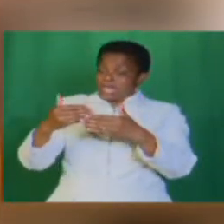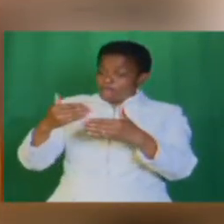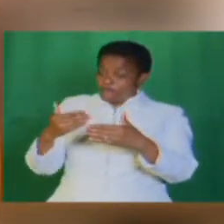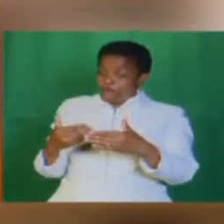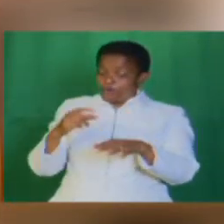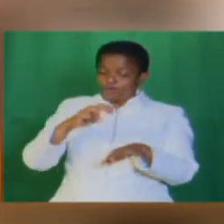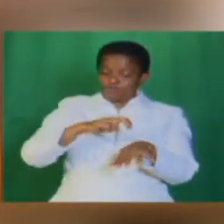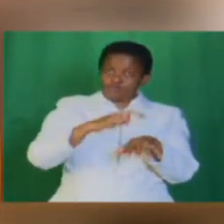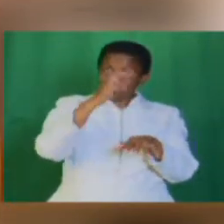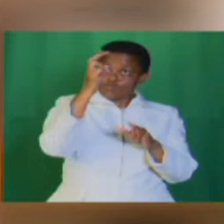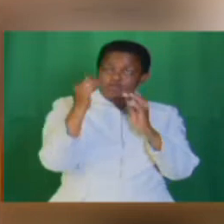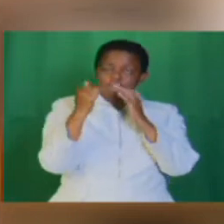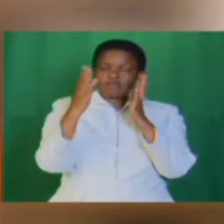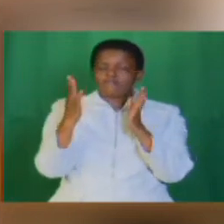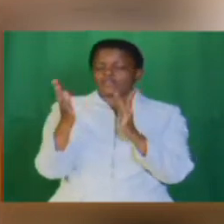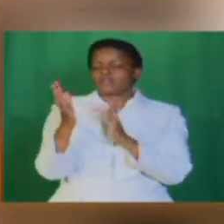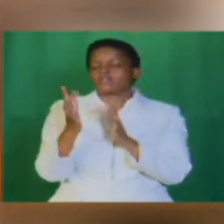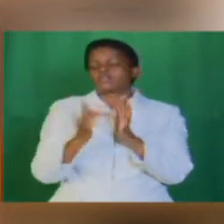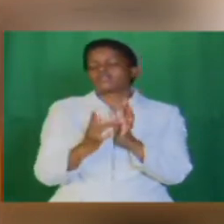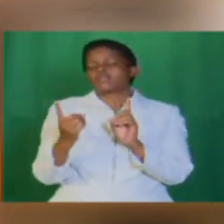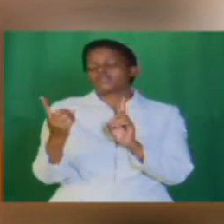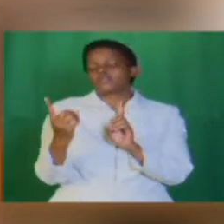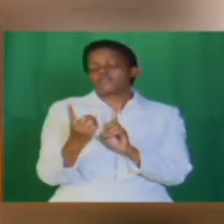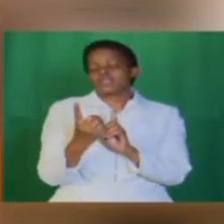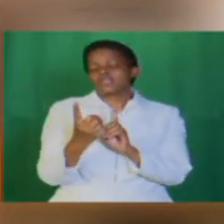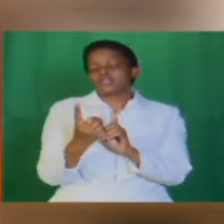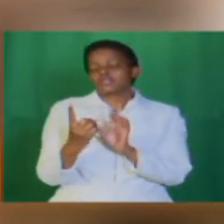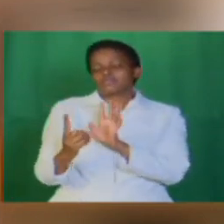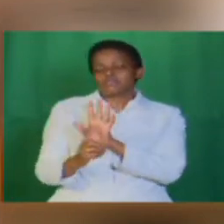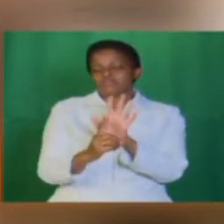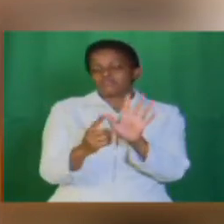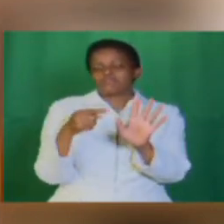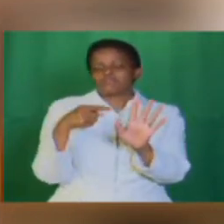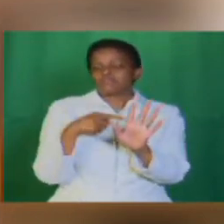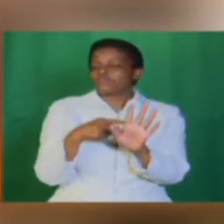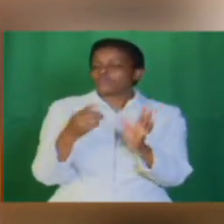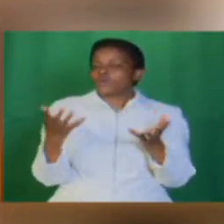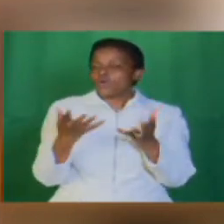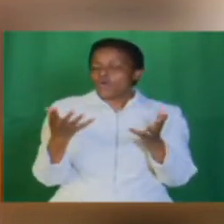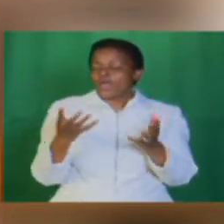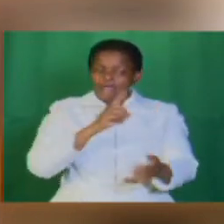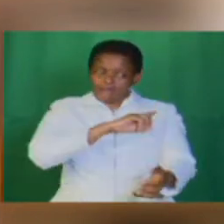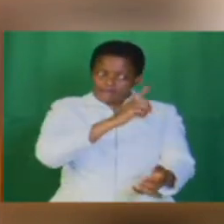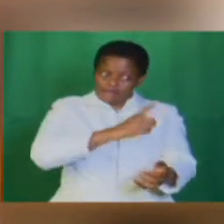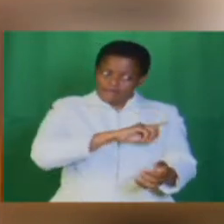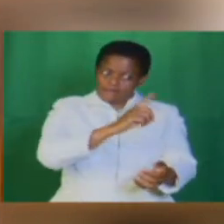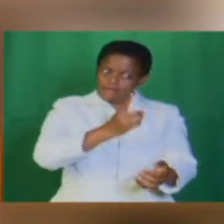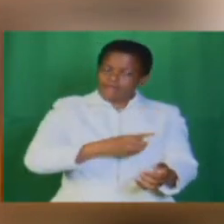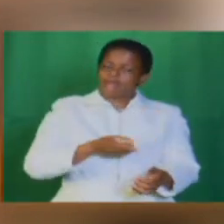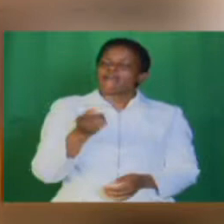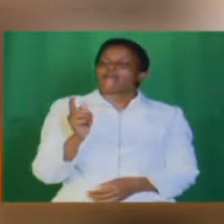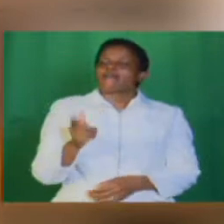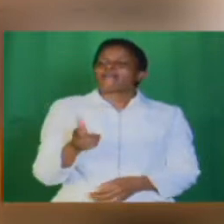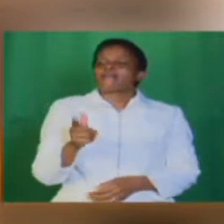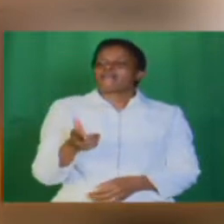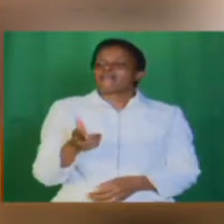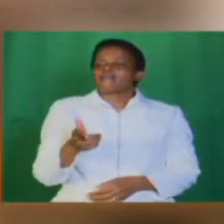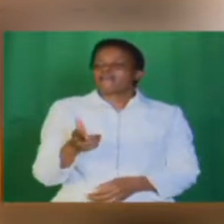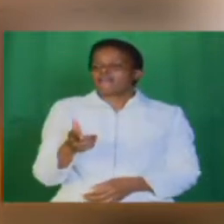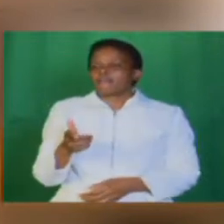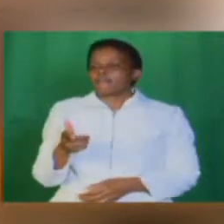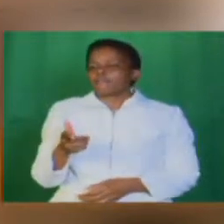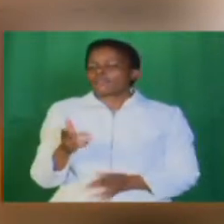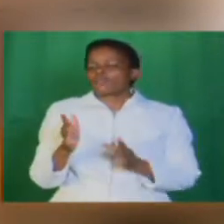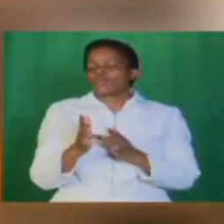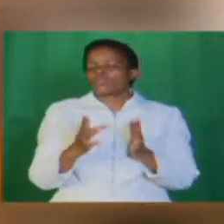his disciples in the mountain in Galilee, and he said very important